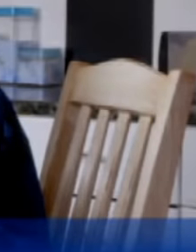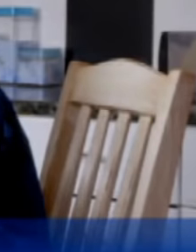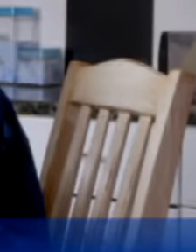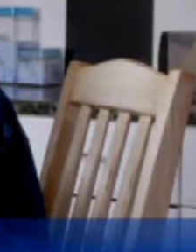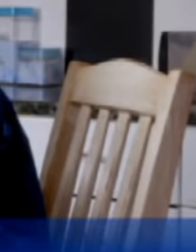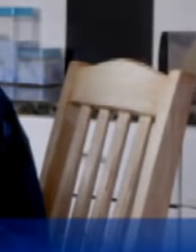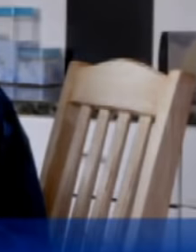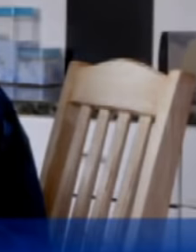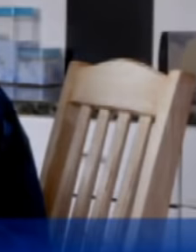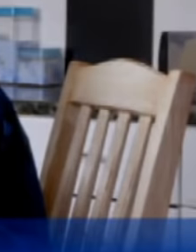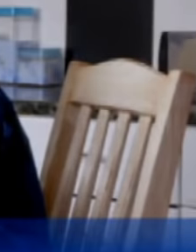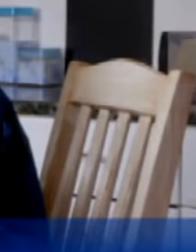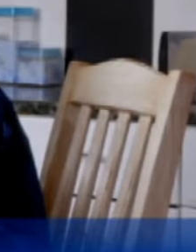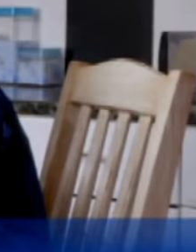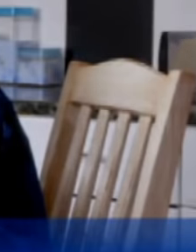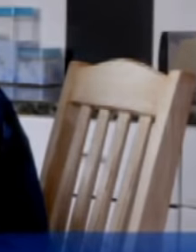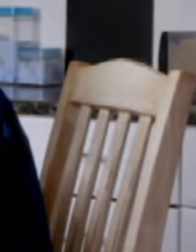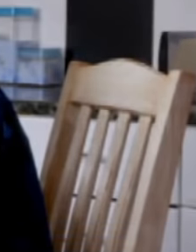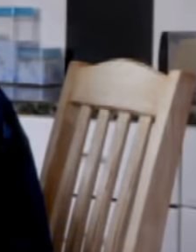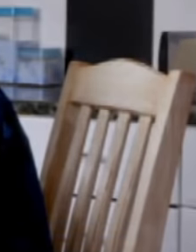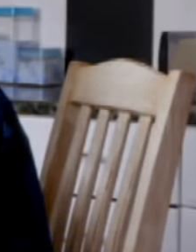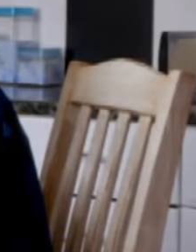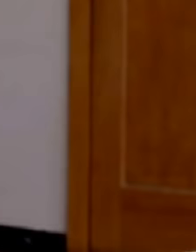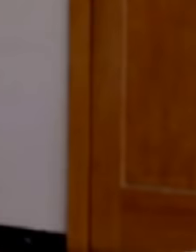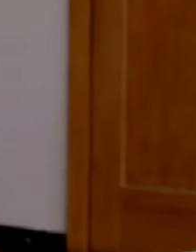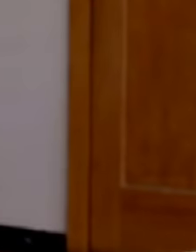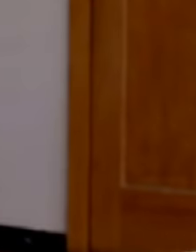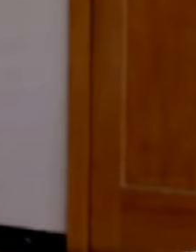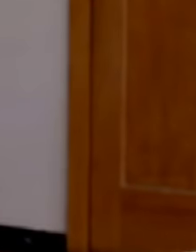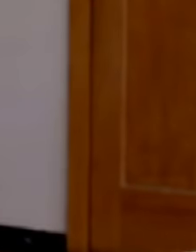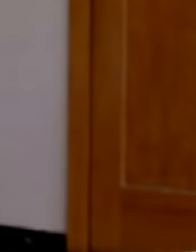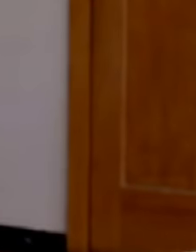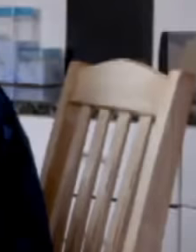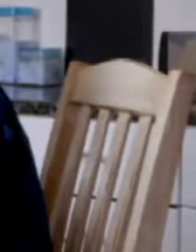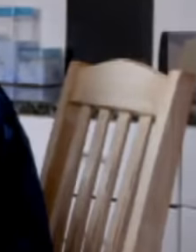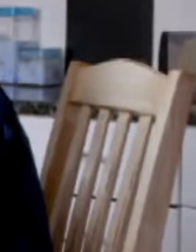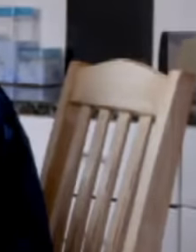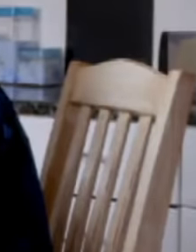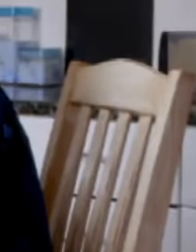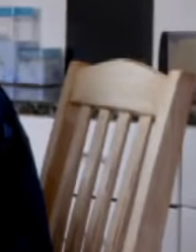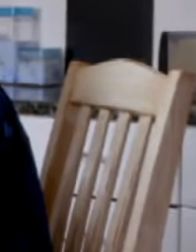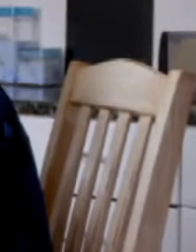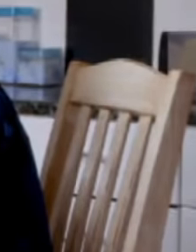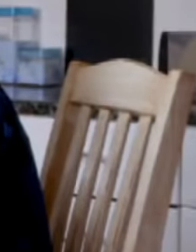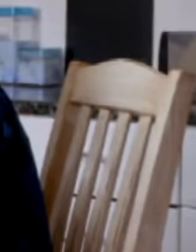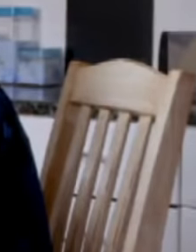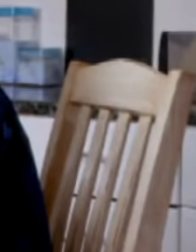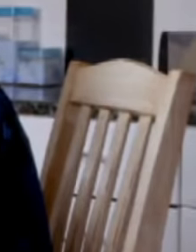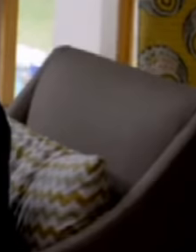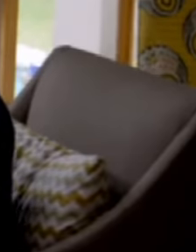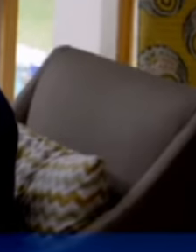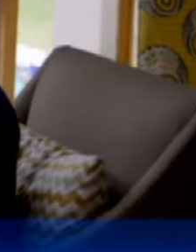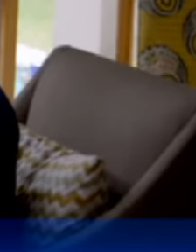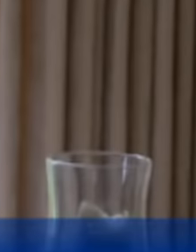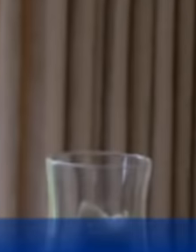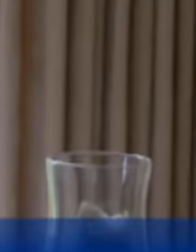want my family to be there, all relaxed, not worrying about paying for anything, knowing that clientele covered